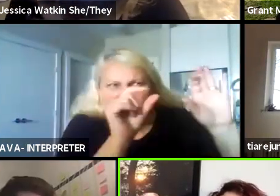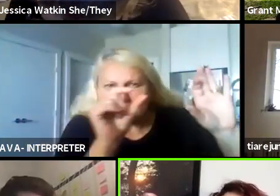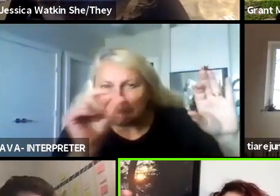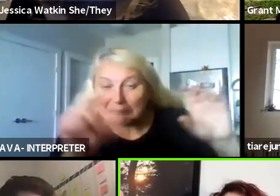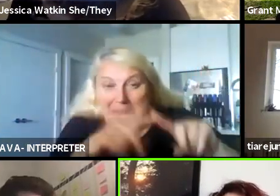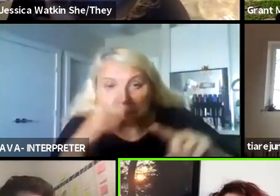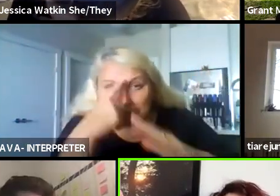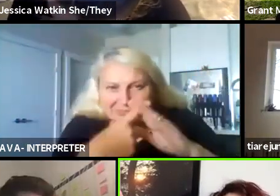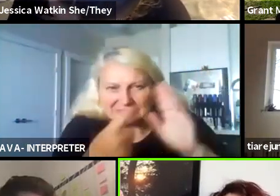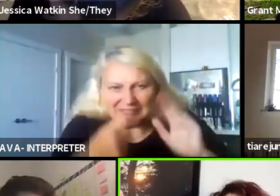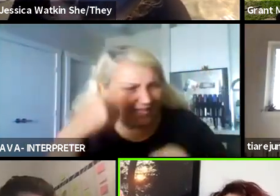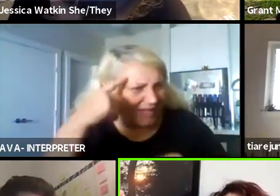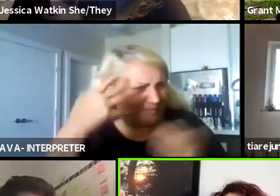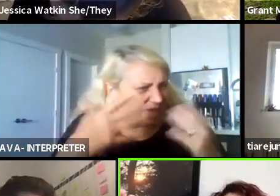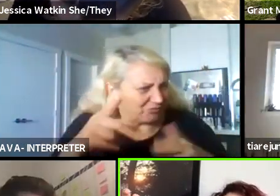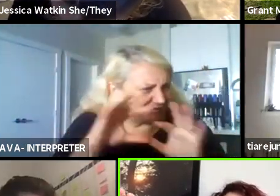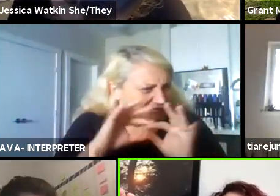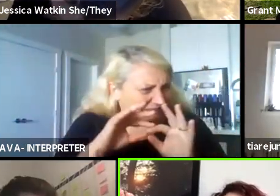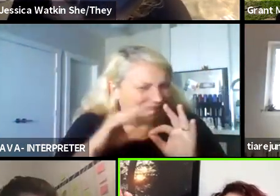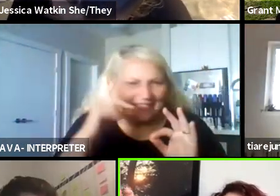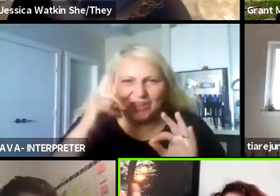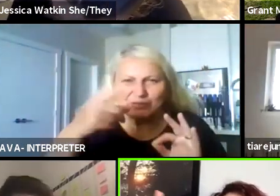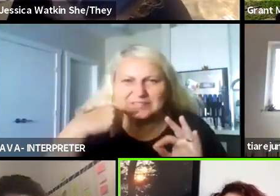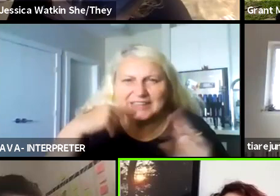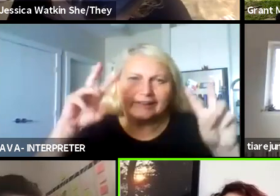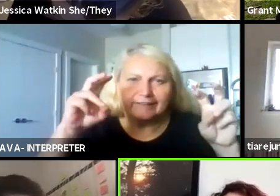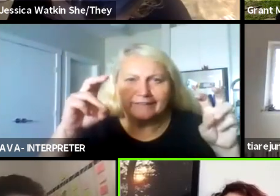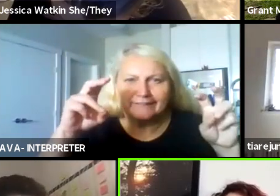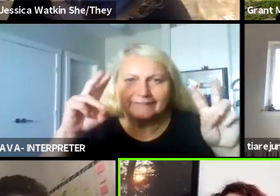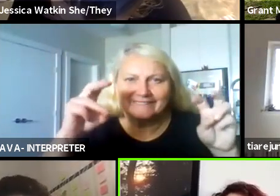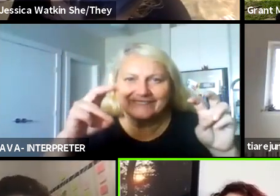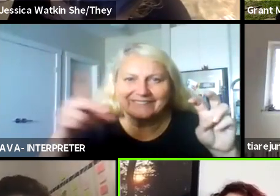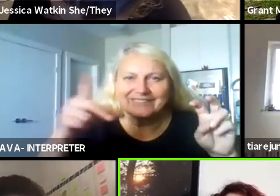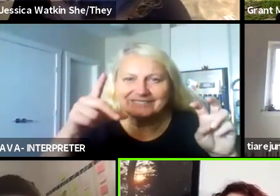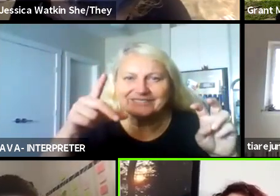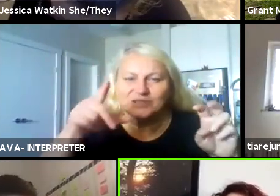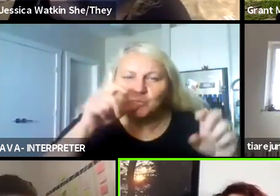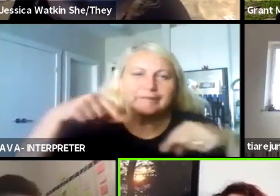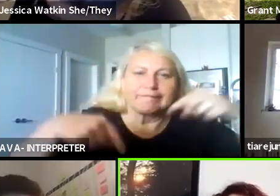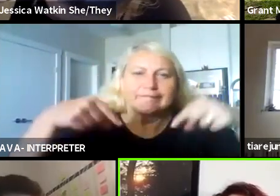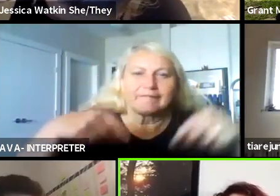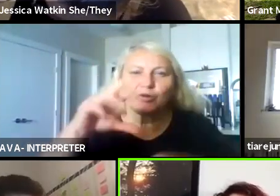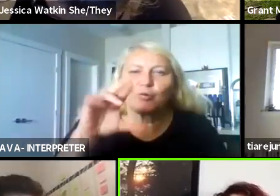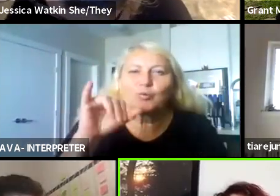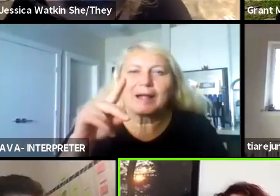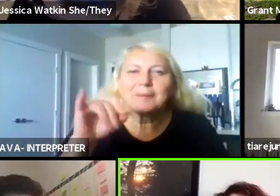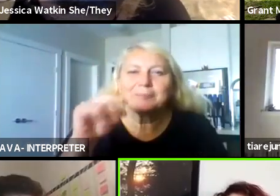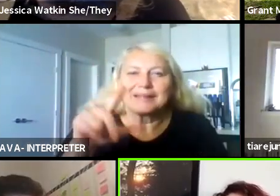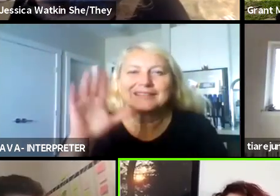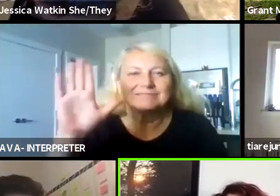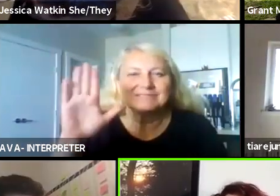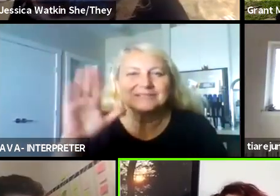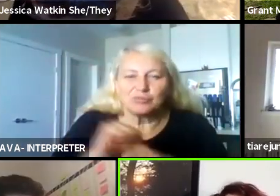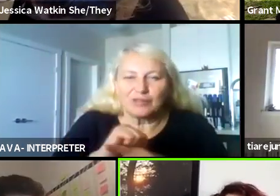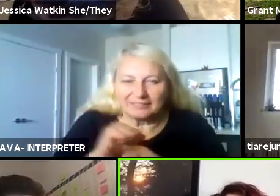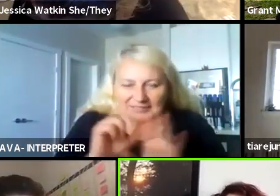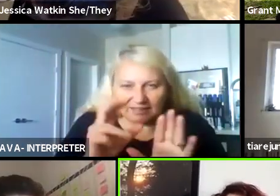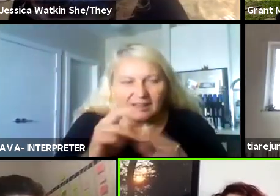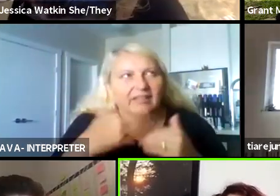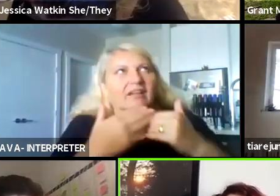said, Cripping Practice, I think. And then in just below the land formation picture on the left hand